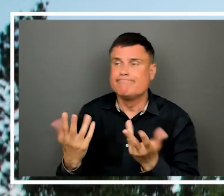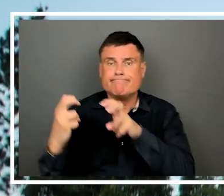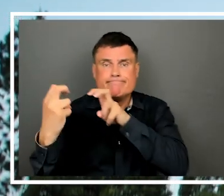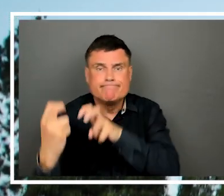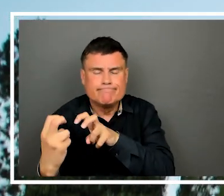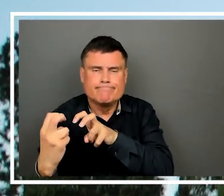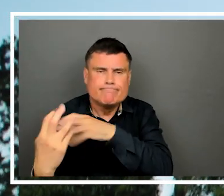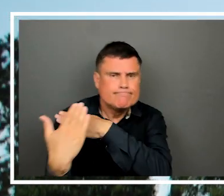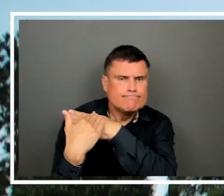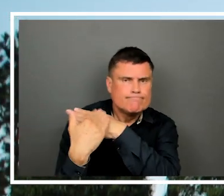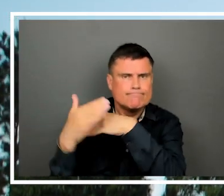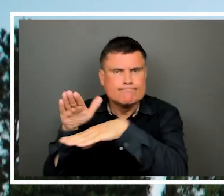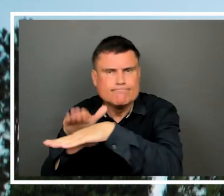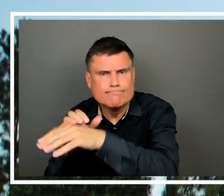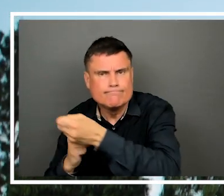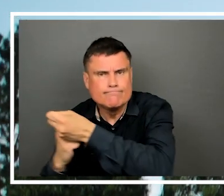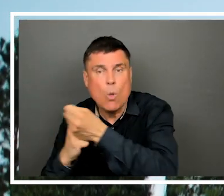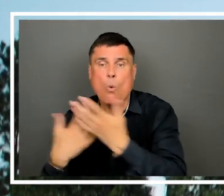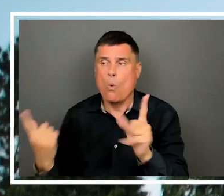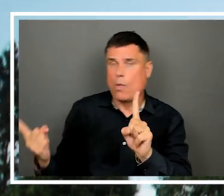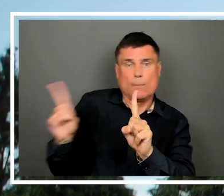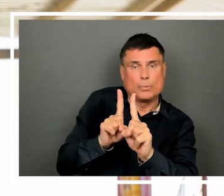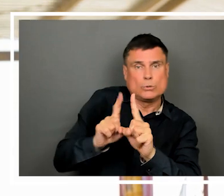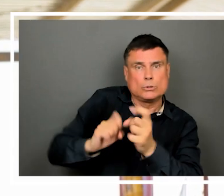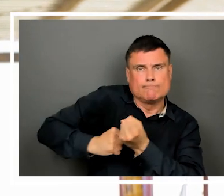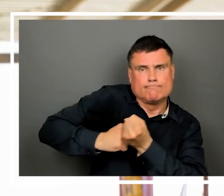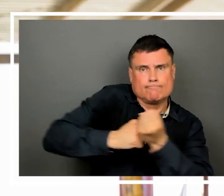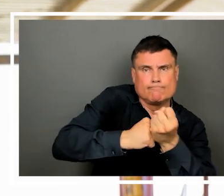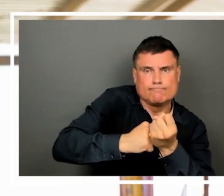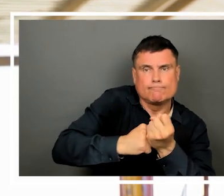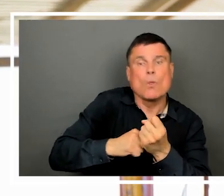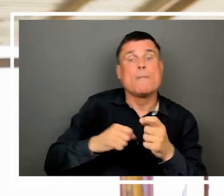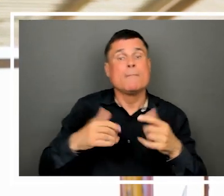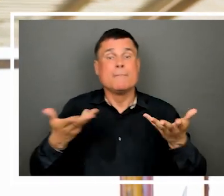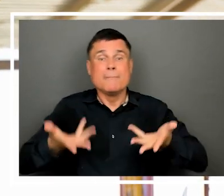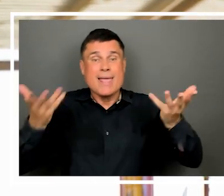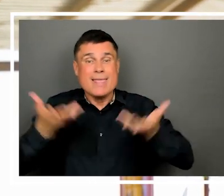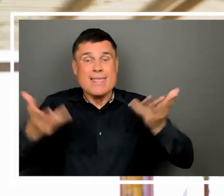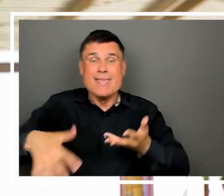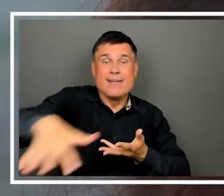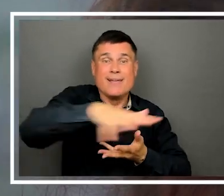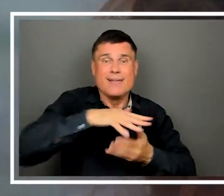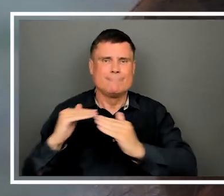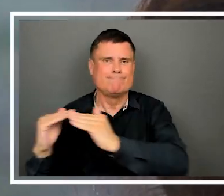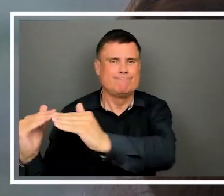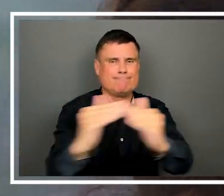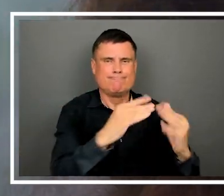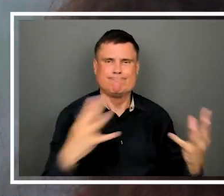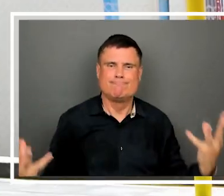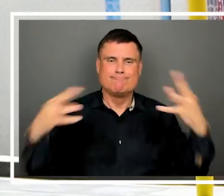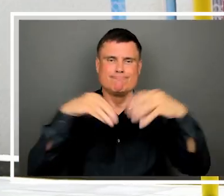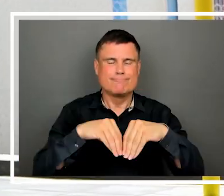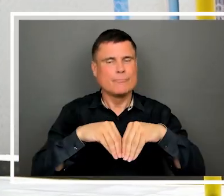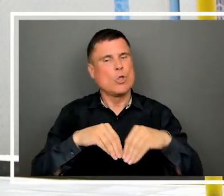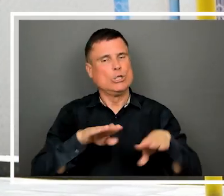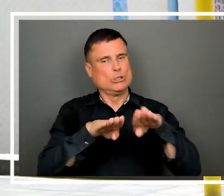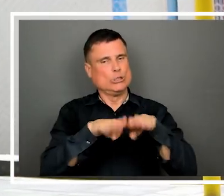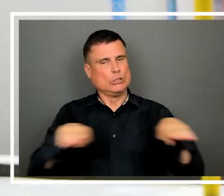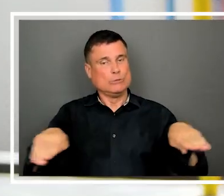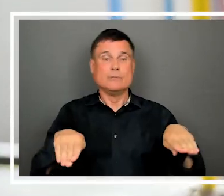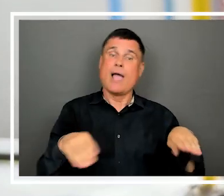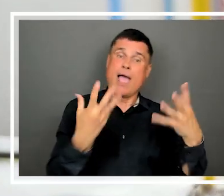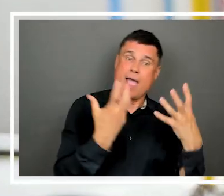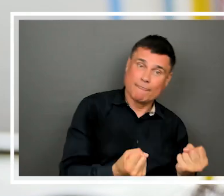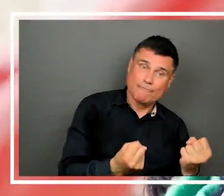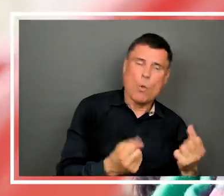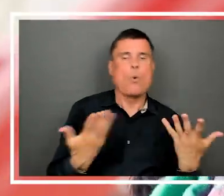something like peer counseling, a personal assistant, or an inclusive playground to encourage children with and without disabilities